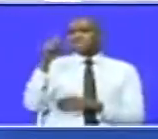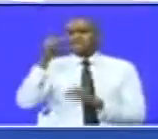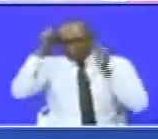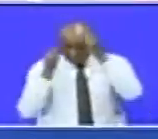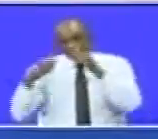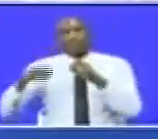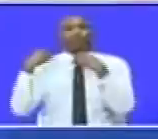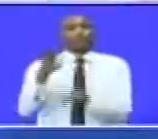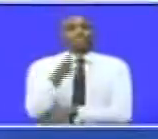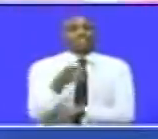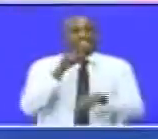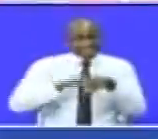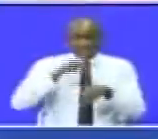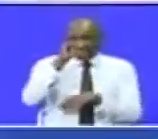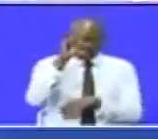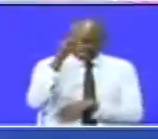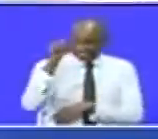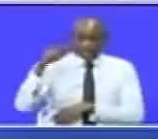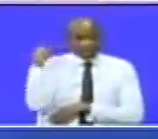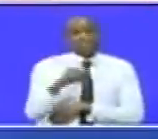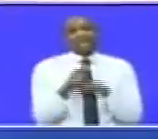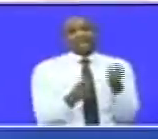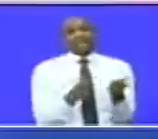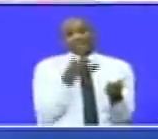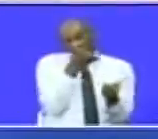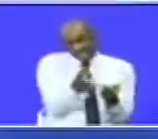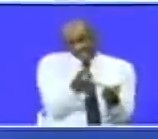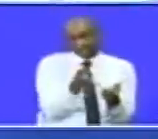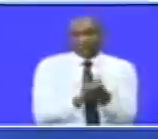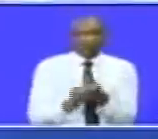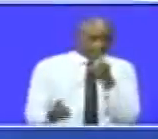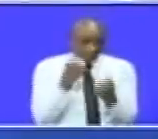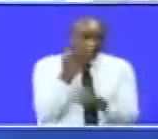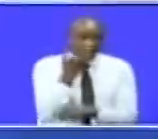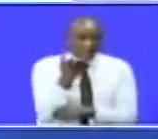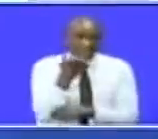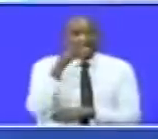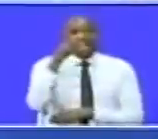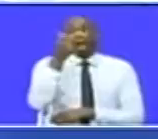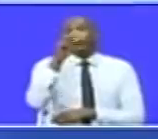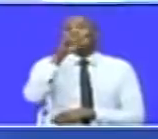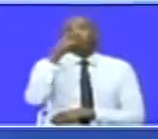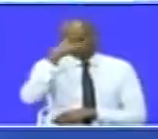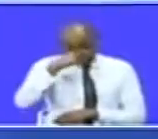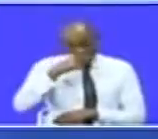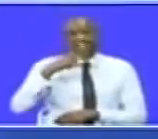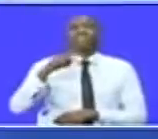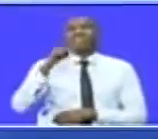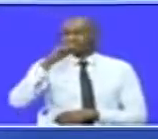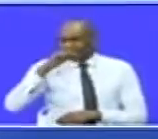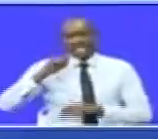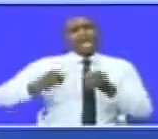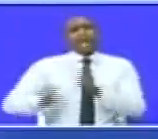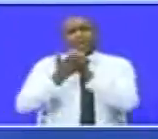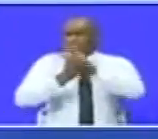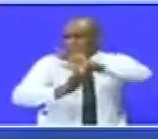first defeat when Isaac Major defeated Martin Odor on his split points. Duncan Kamau of Thika was rescued by referee Nelson Otieno